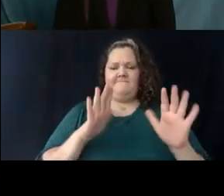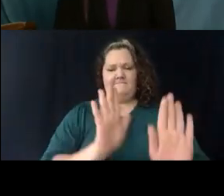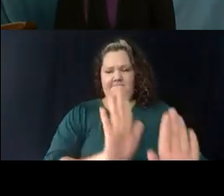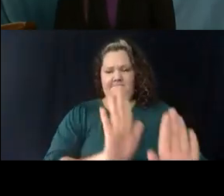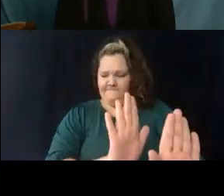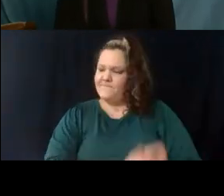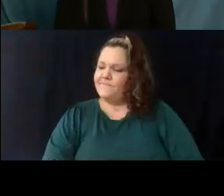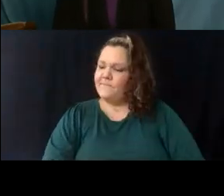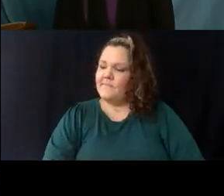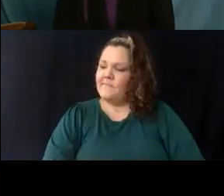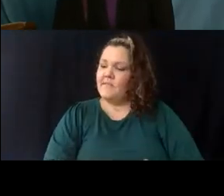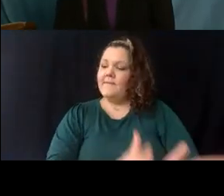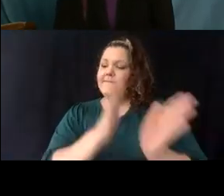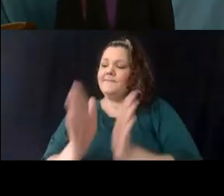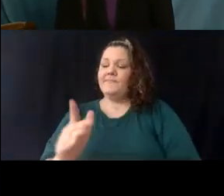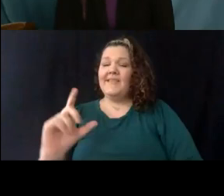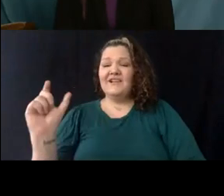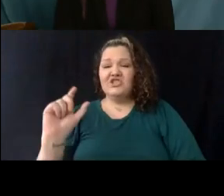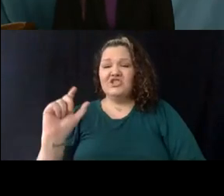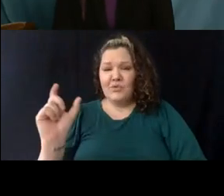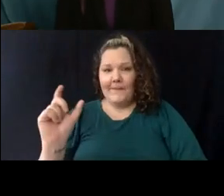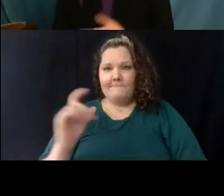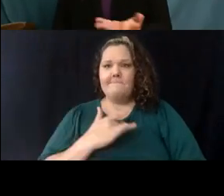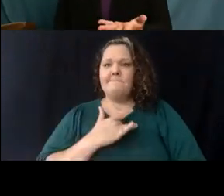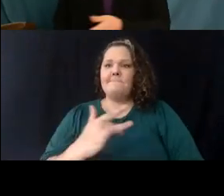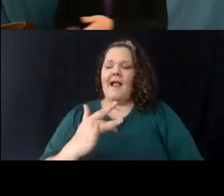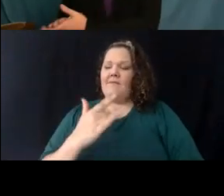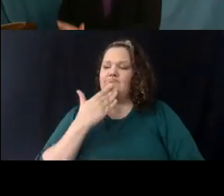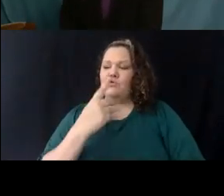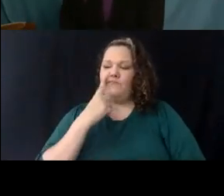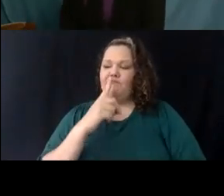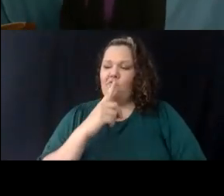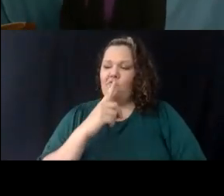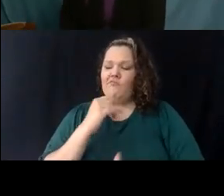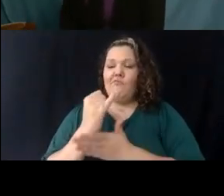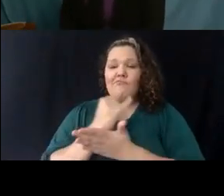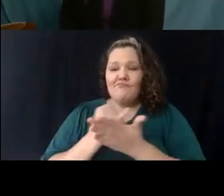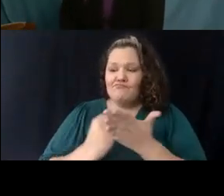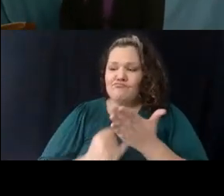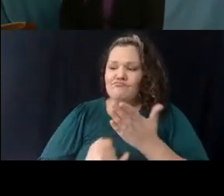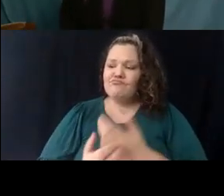And that's what I see often on Facebook, at least for the deaf community. You see a lot of events and the live streaming feature.